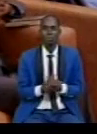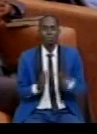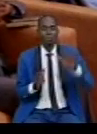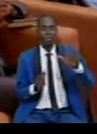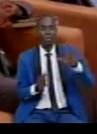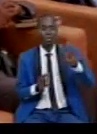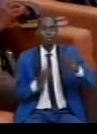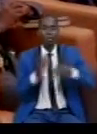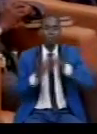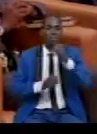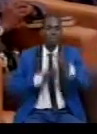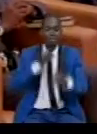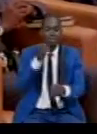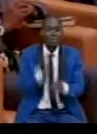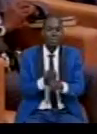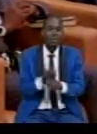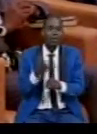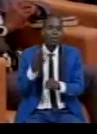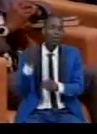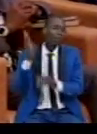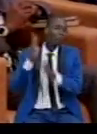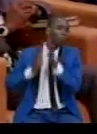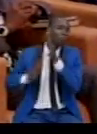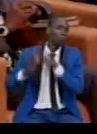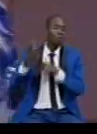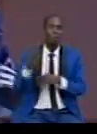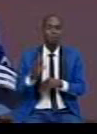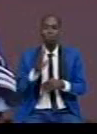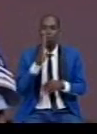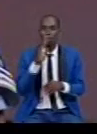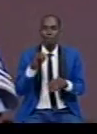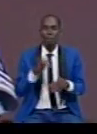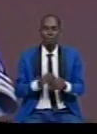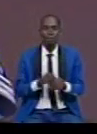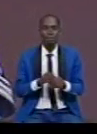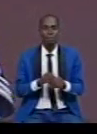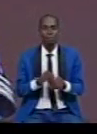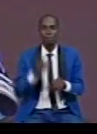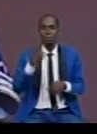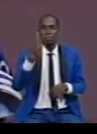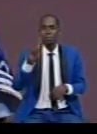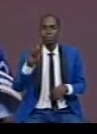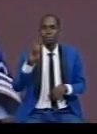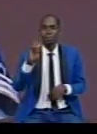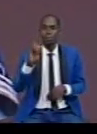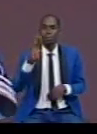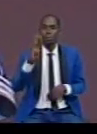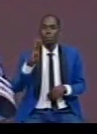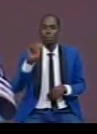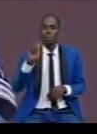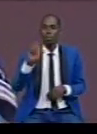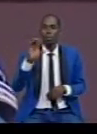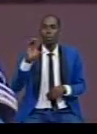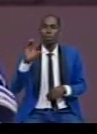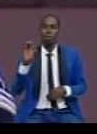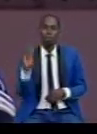34-year history of drug addiction, particularly tobacco abuse. That